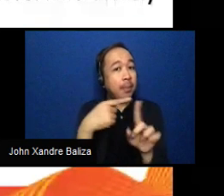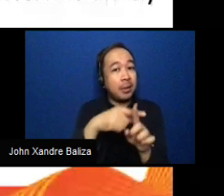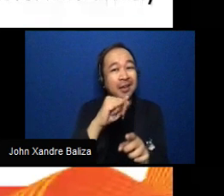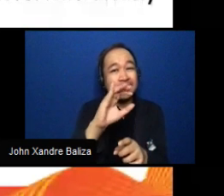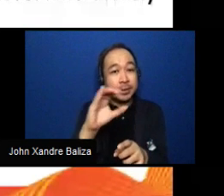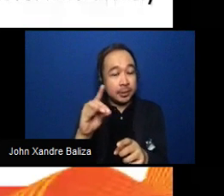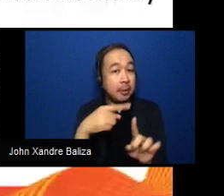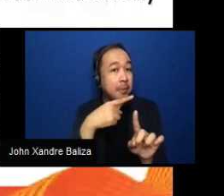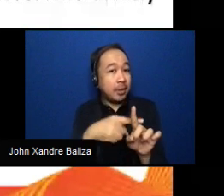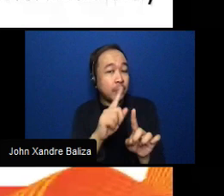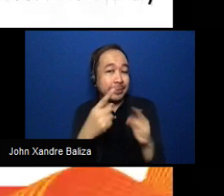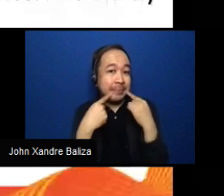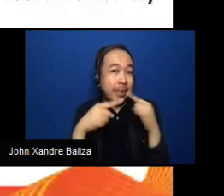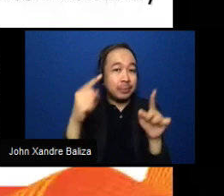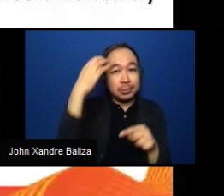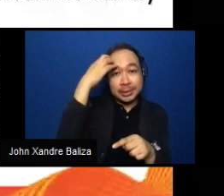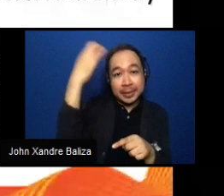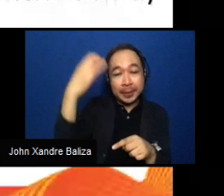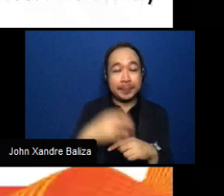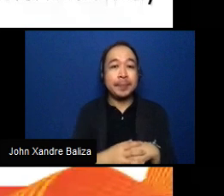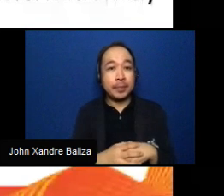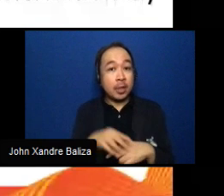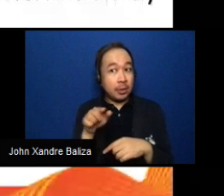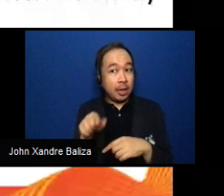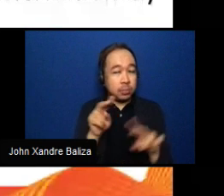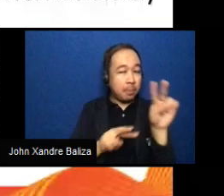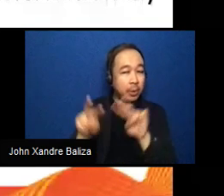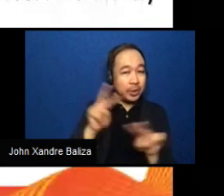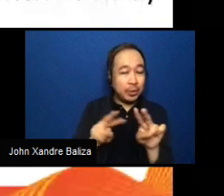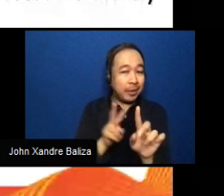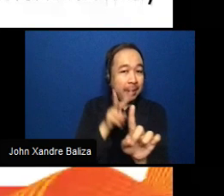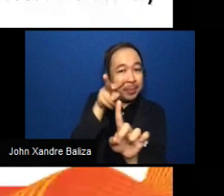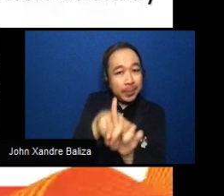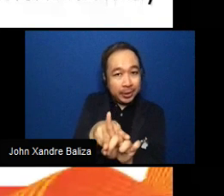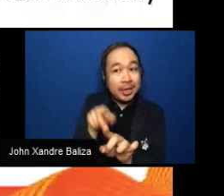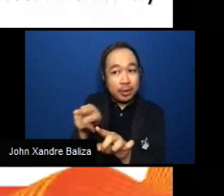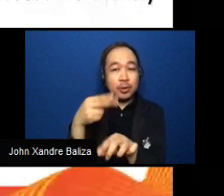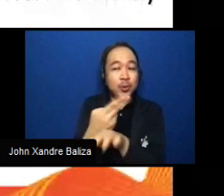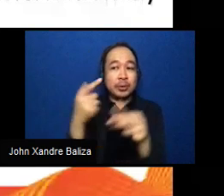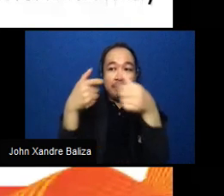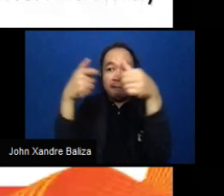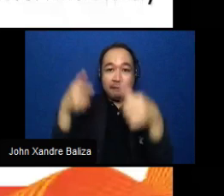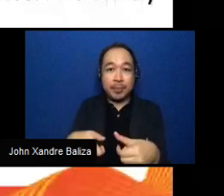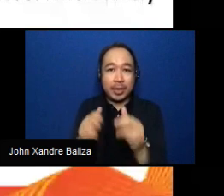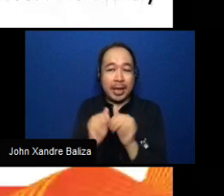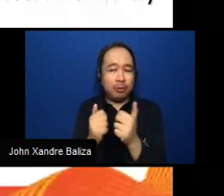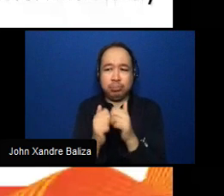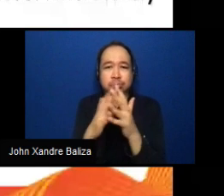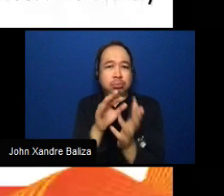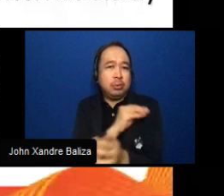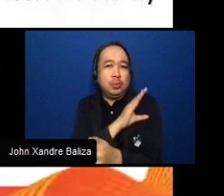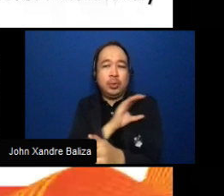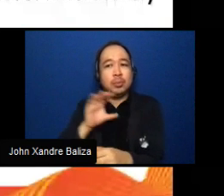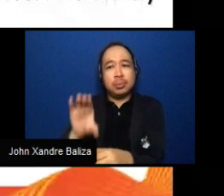Ministerial Declaration. Therefore, monitoring the implementation of APC through this framework, including by building capacities among member states on